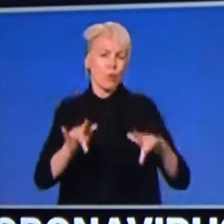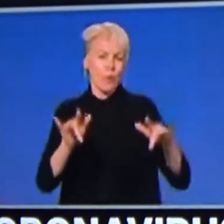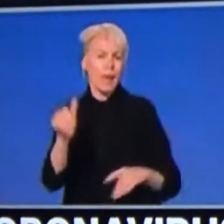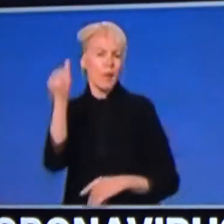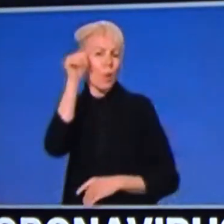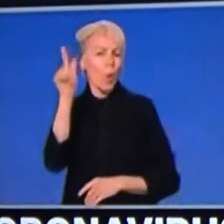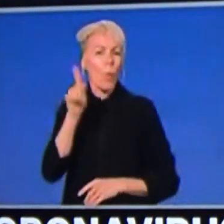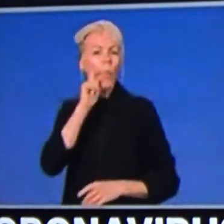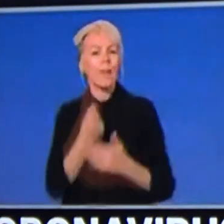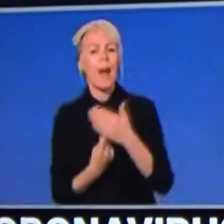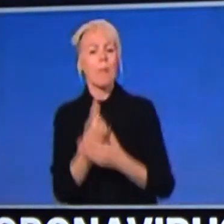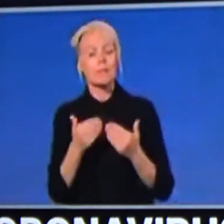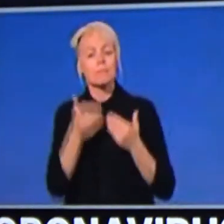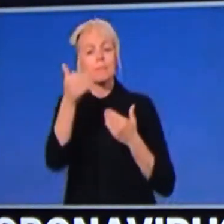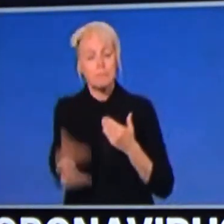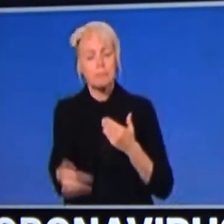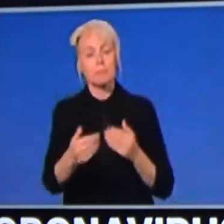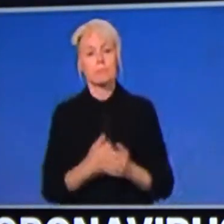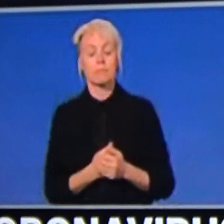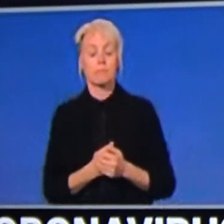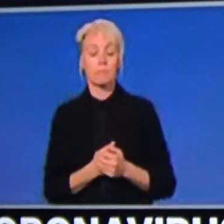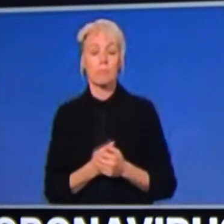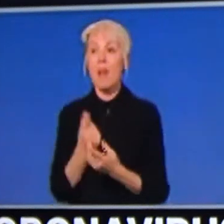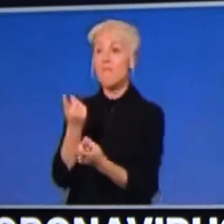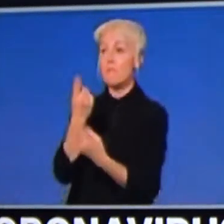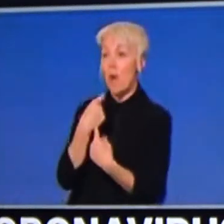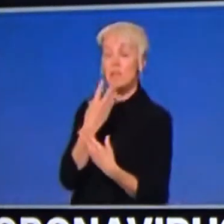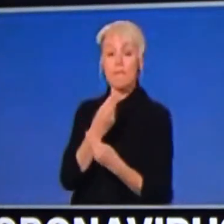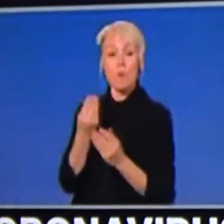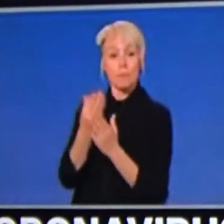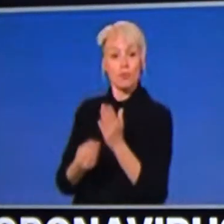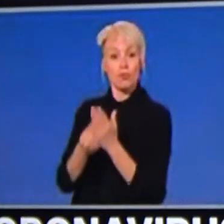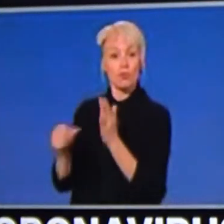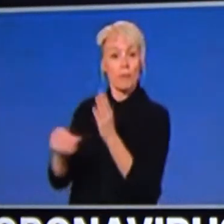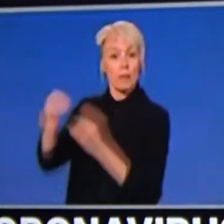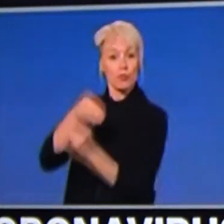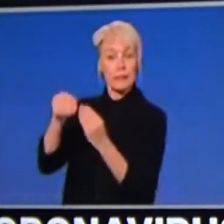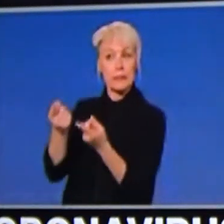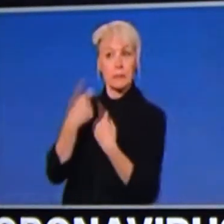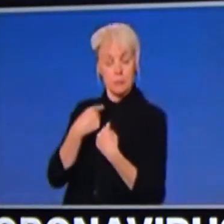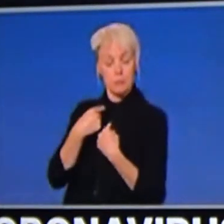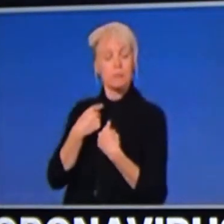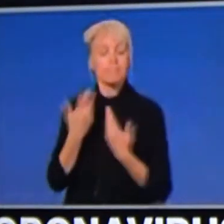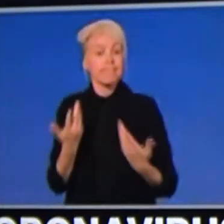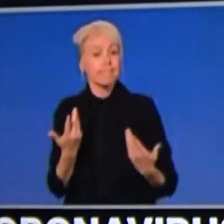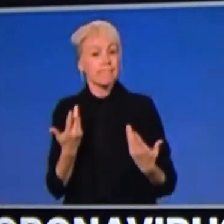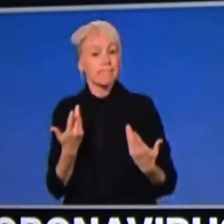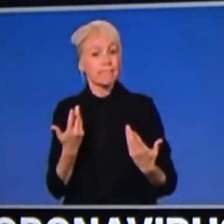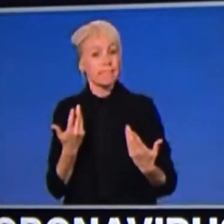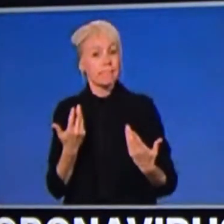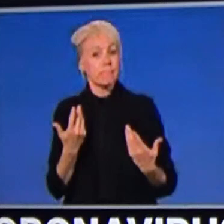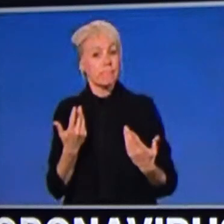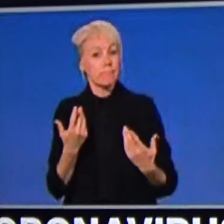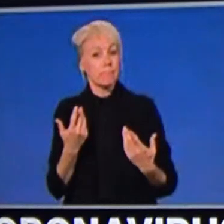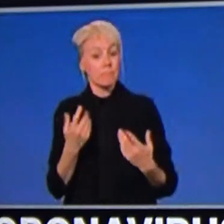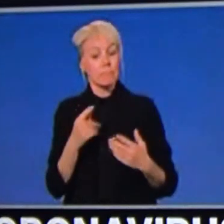advice from the Governor and the advice from Treasury is very much that we couldn't expect the higher levels of